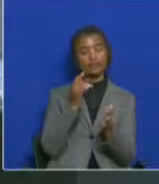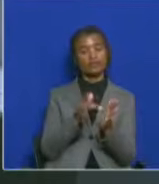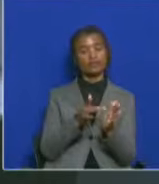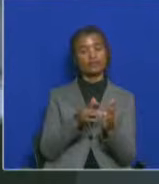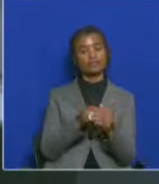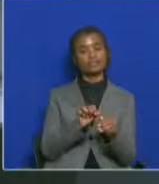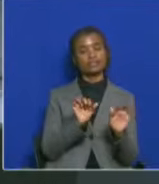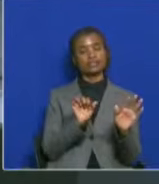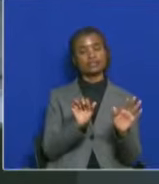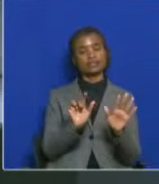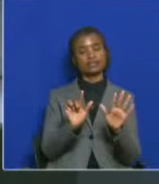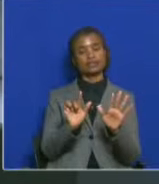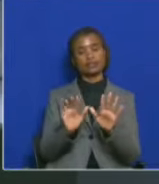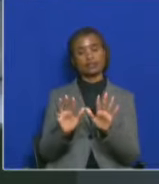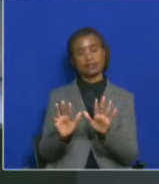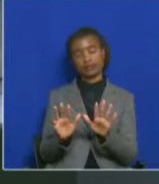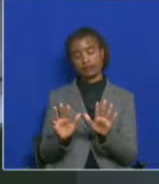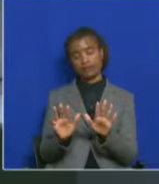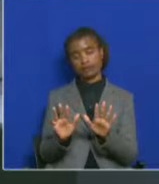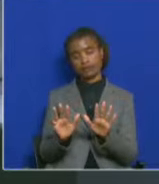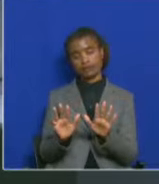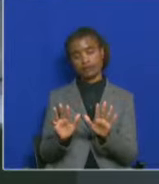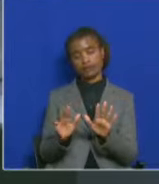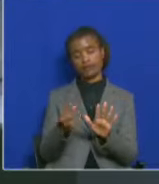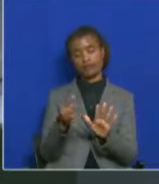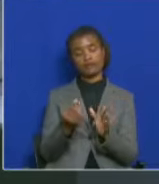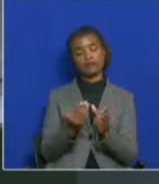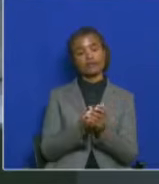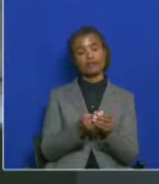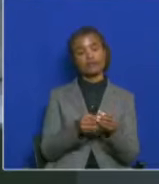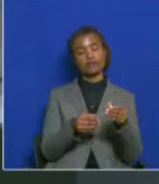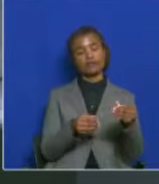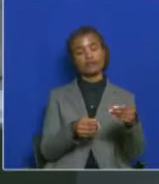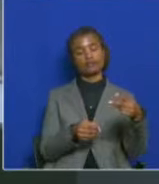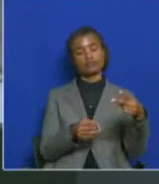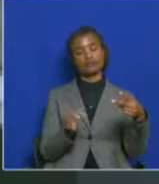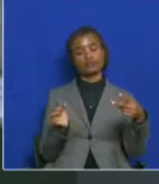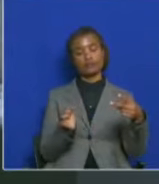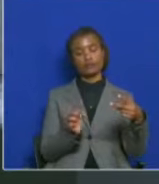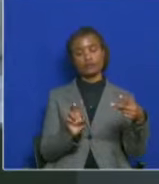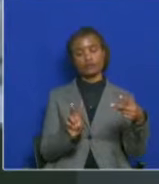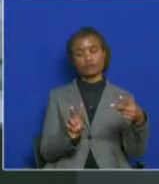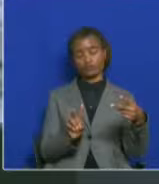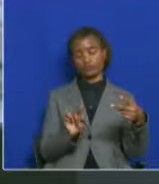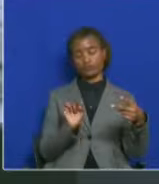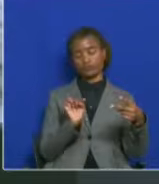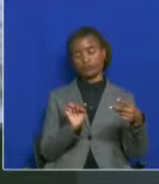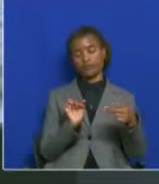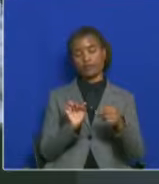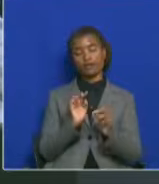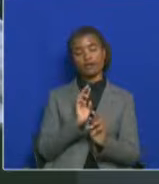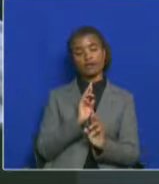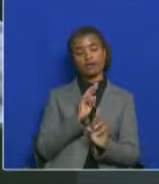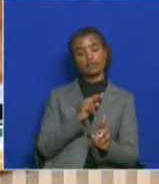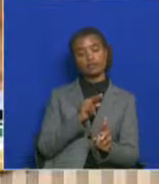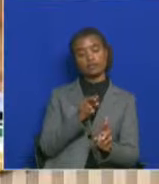of file 2 of 2, answering affidavit, answering papers.